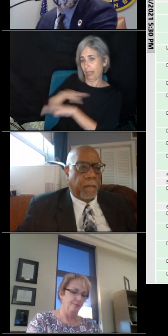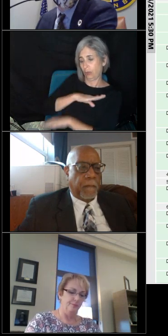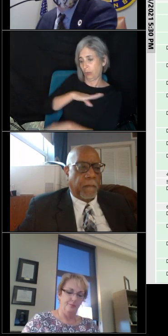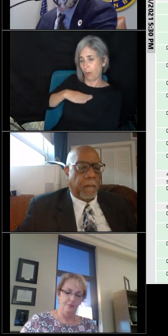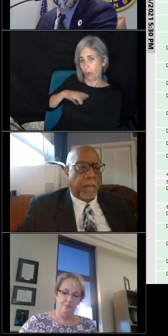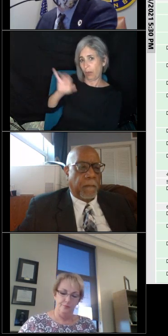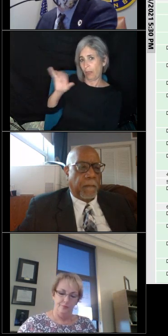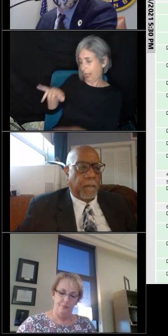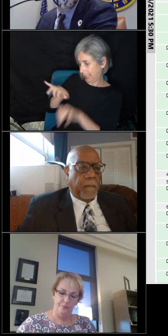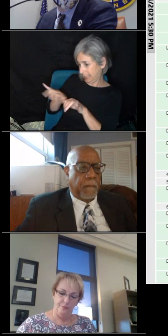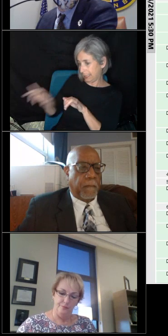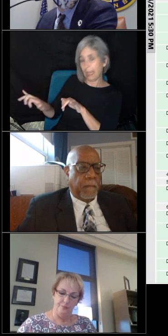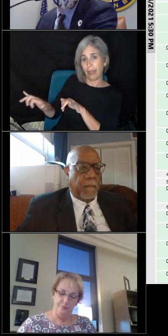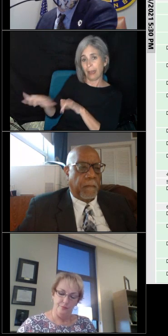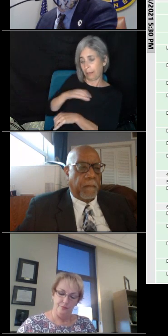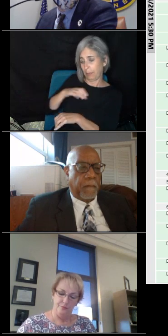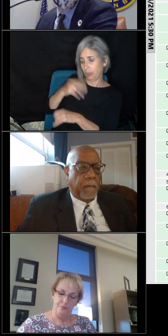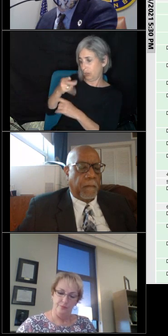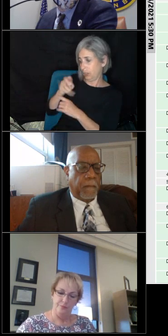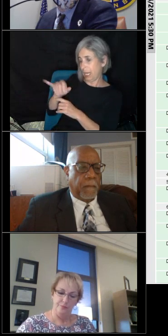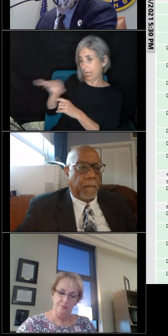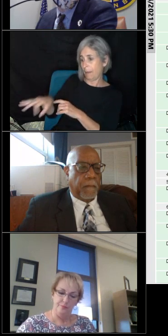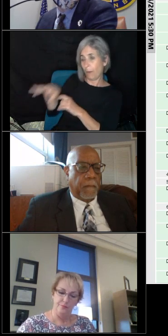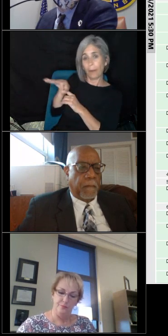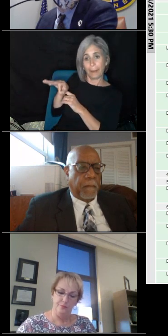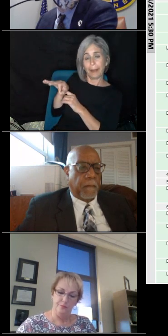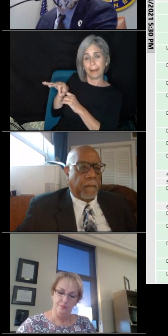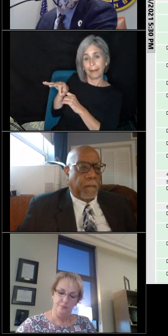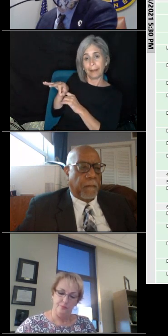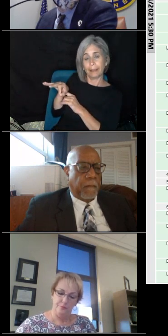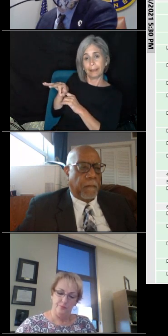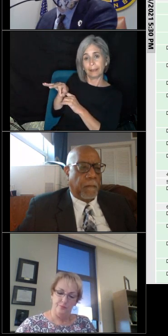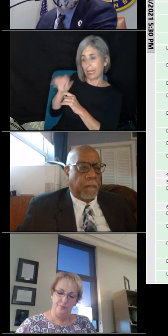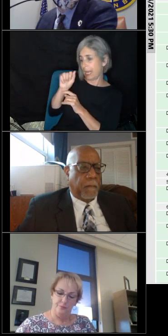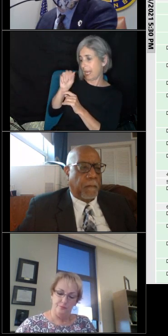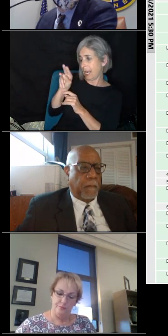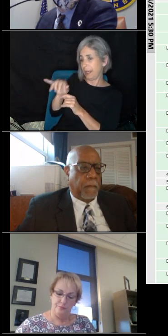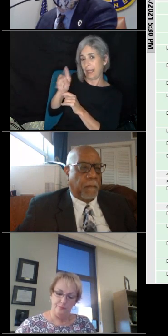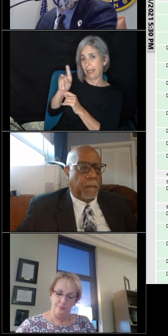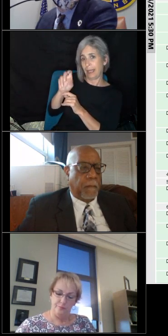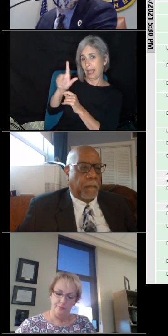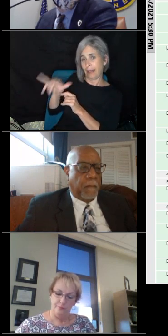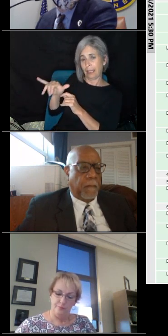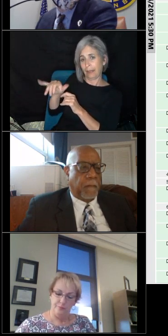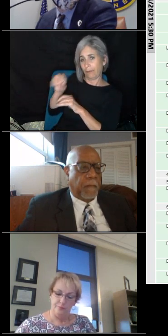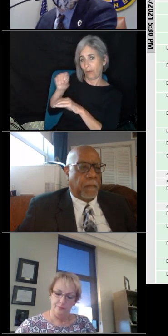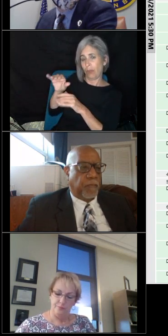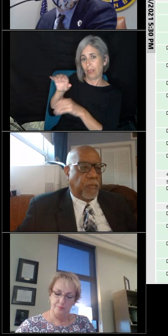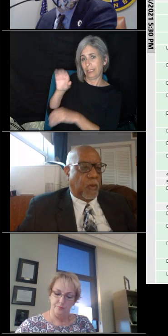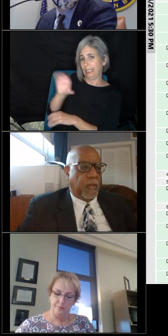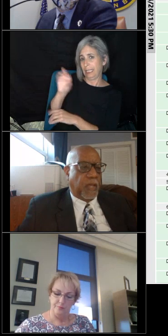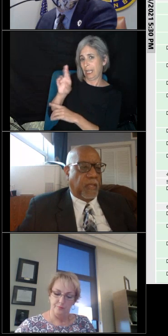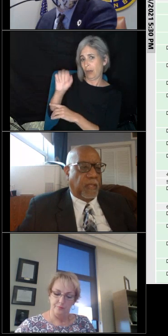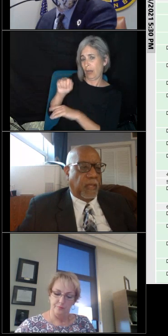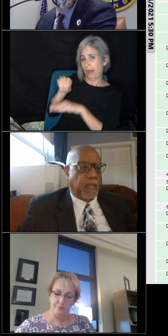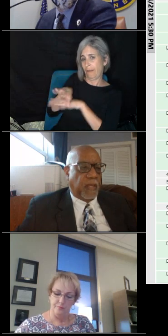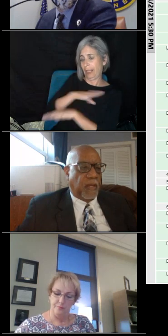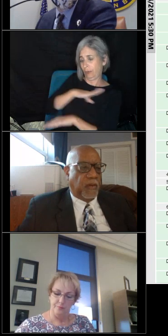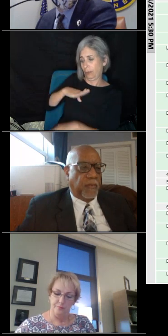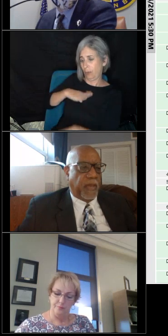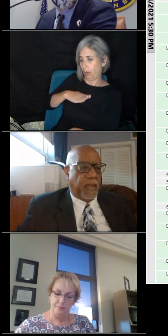that is still Commissioner Hayes' appointment, Amy Kelly to the CRA Advisory Board.